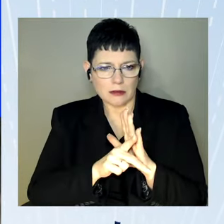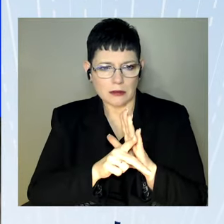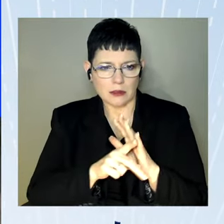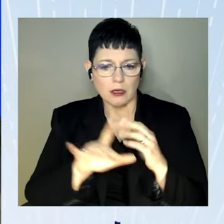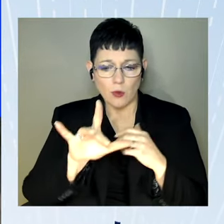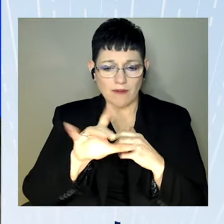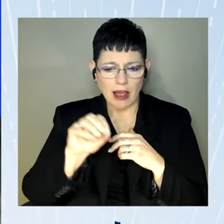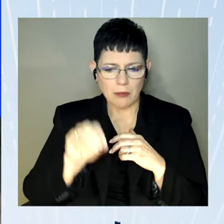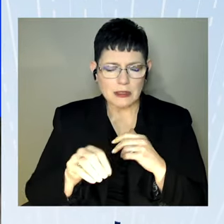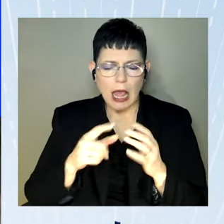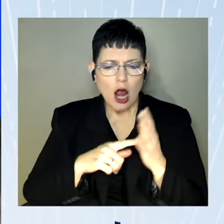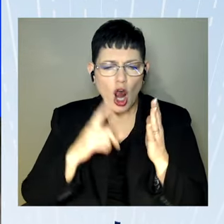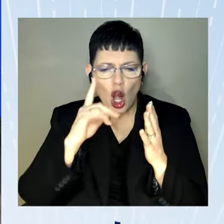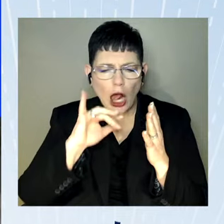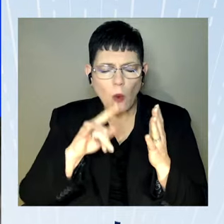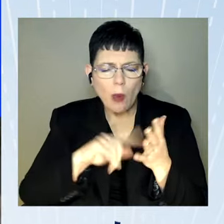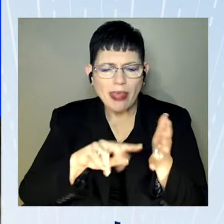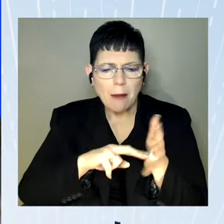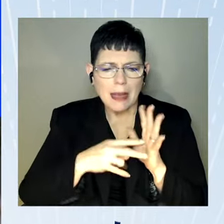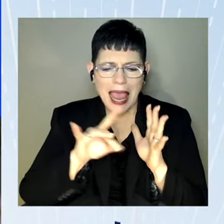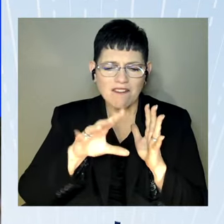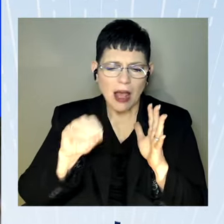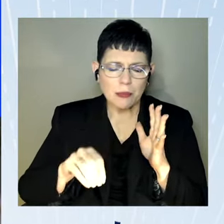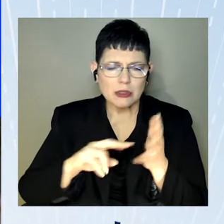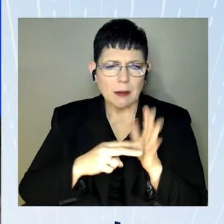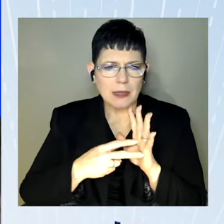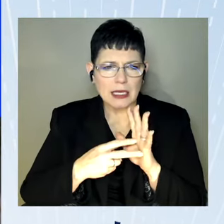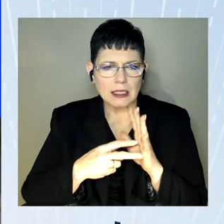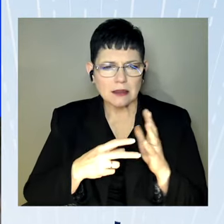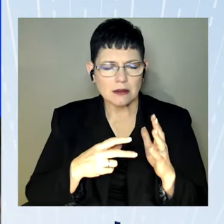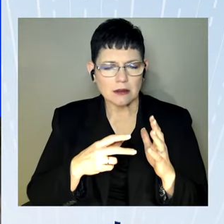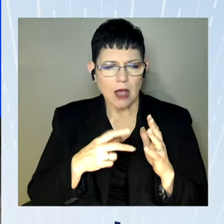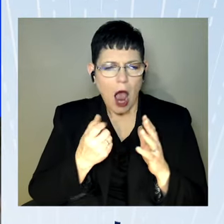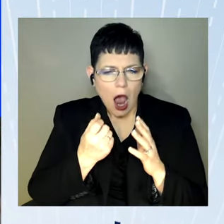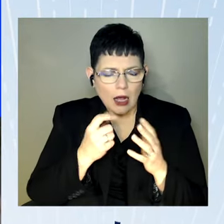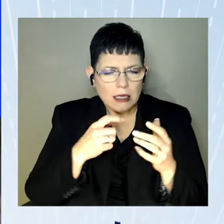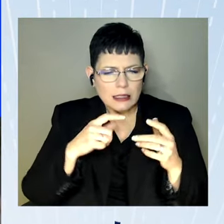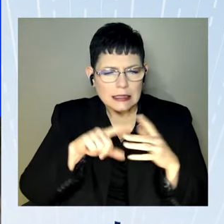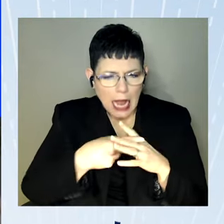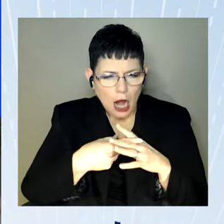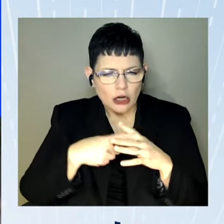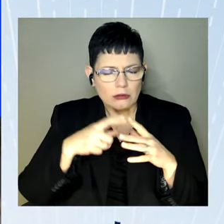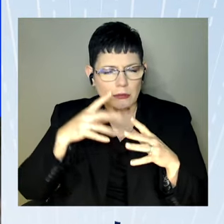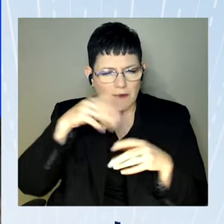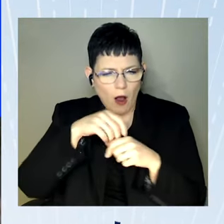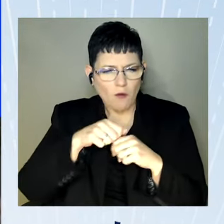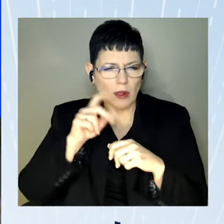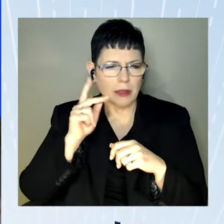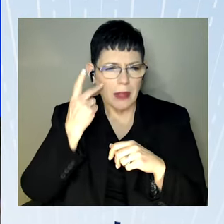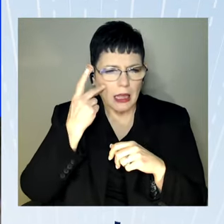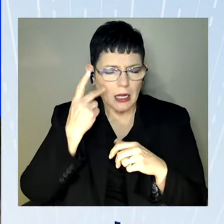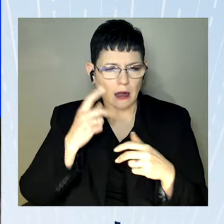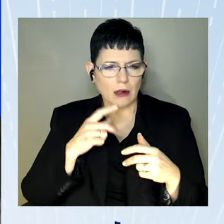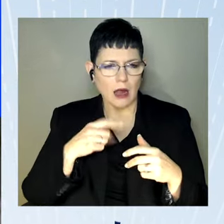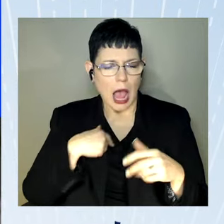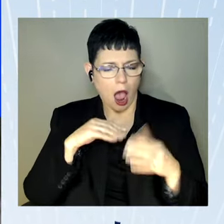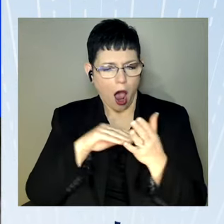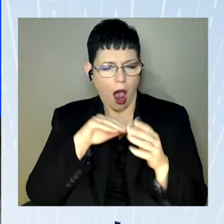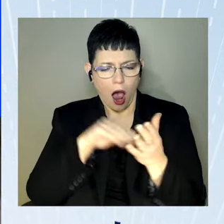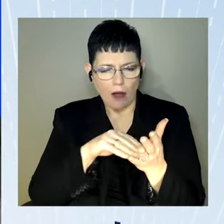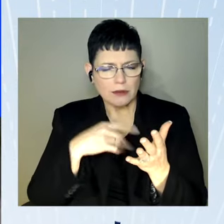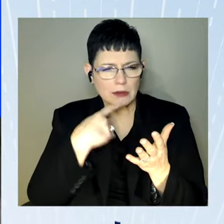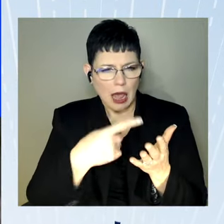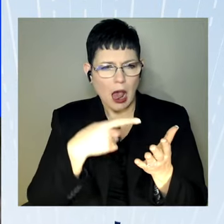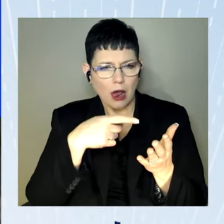like? 85%, oh, it looks like this. And I oftentimes tell them that they can, will, and should be their